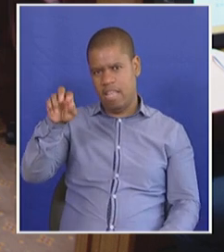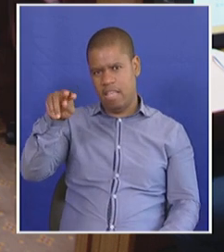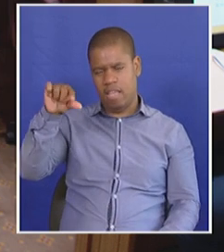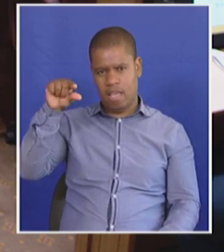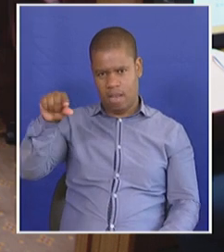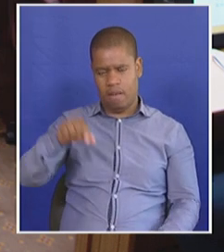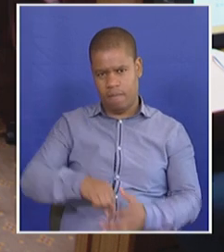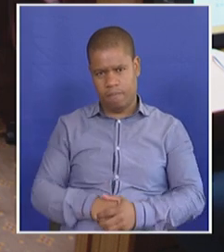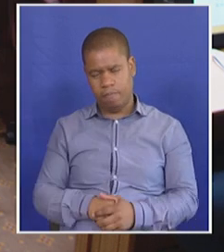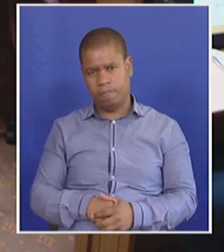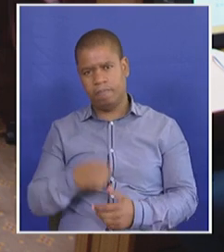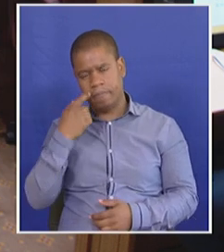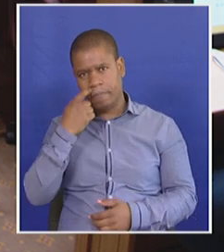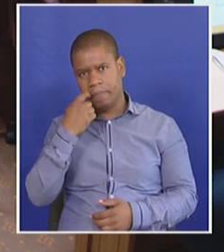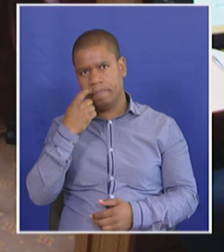Faber.